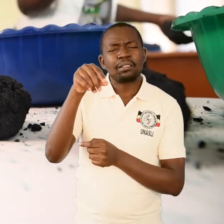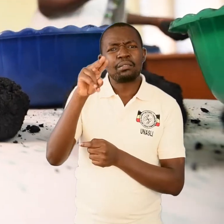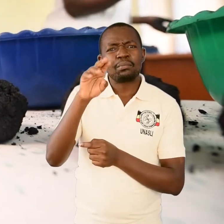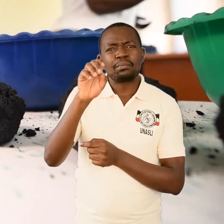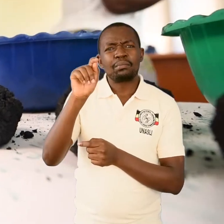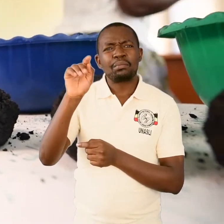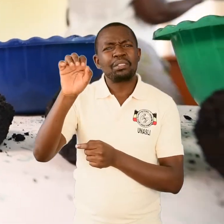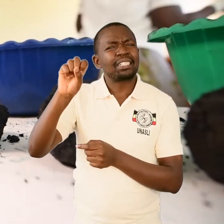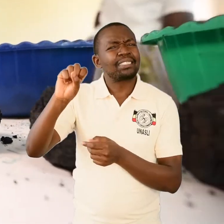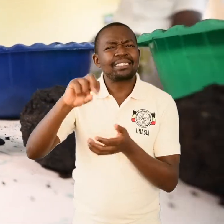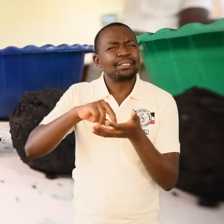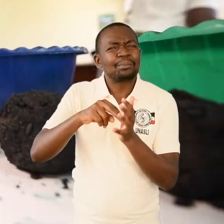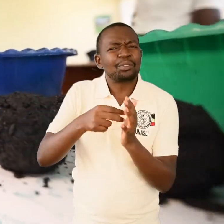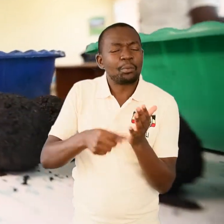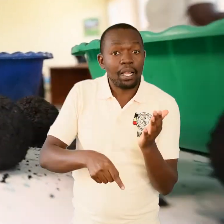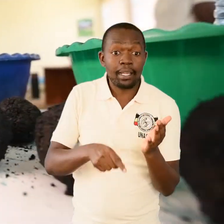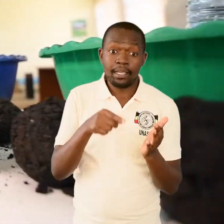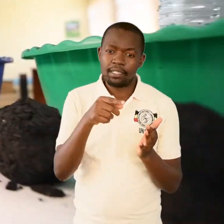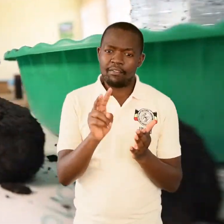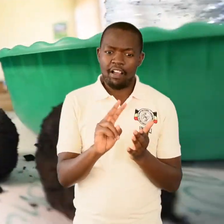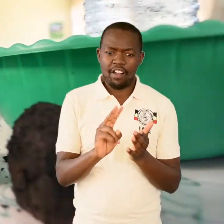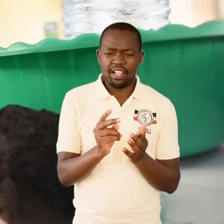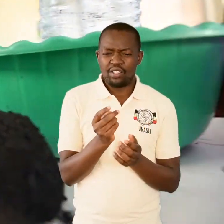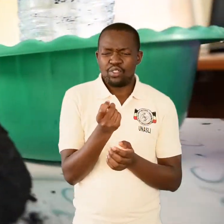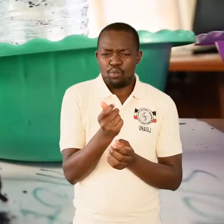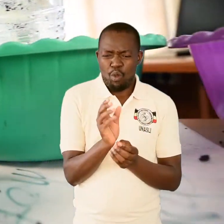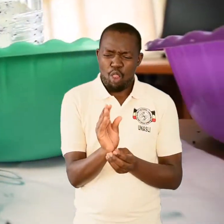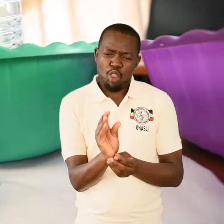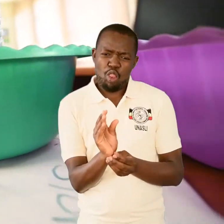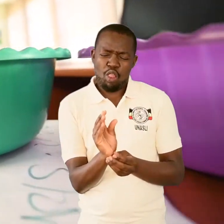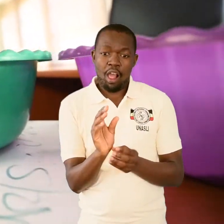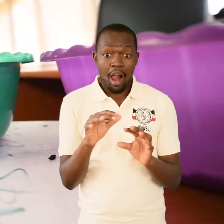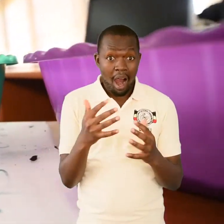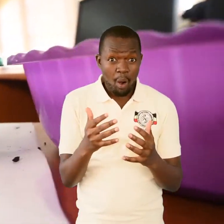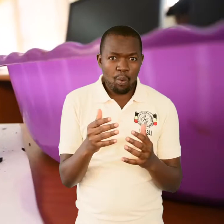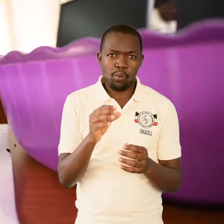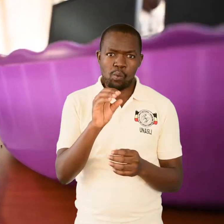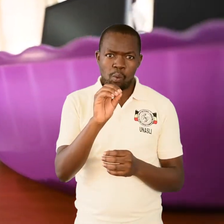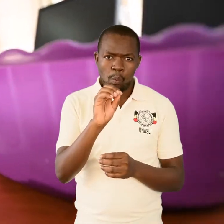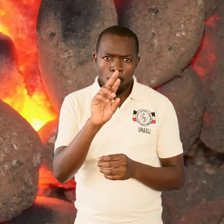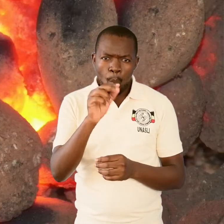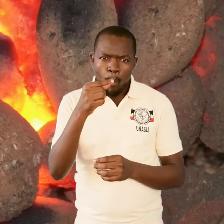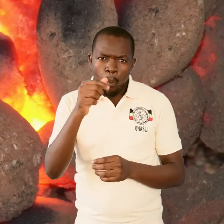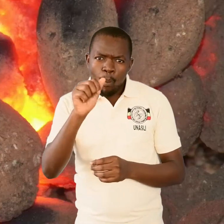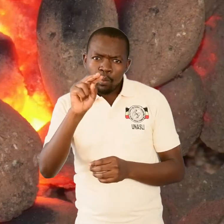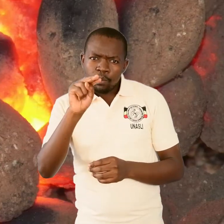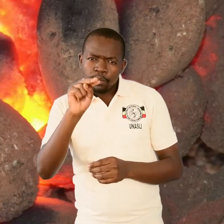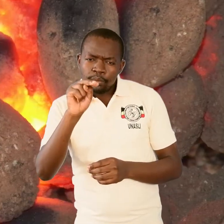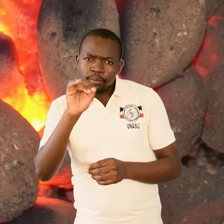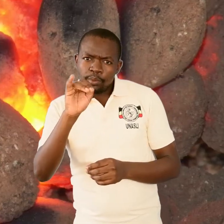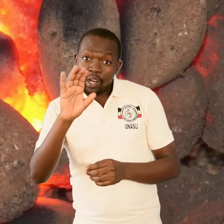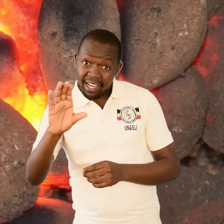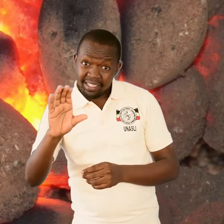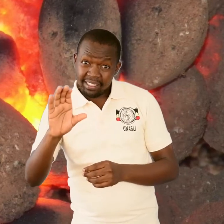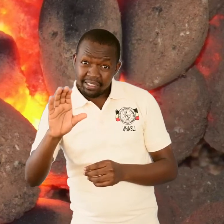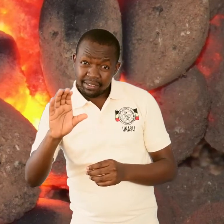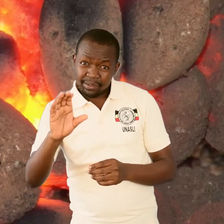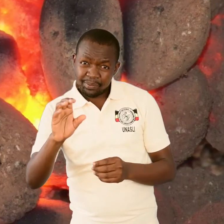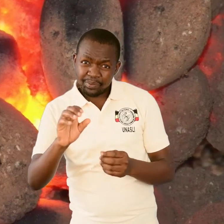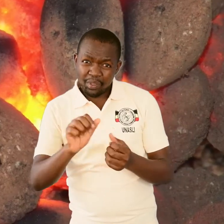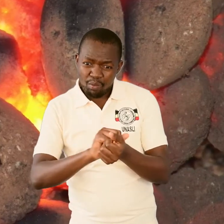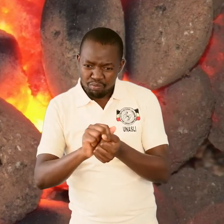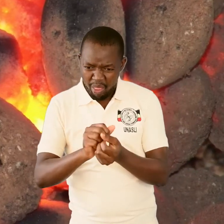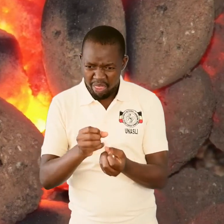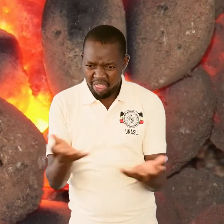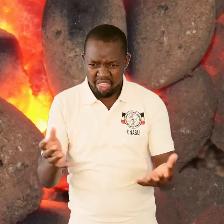they are small, compact blocks made from organic waste, which you can use for cooking